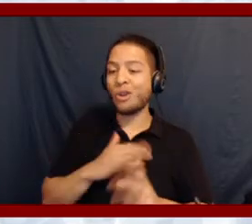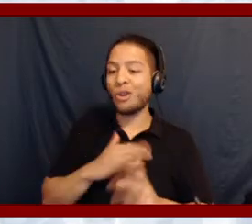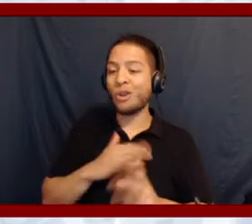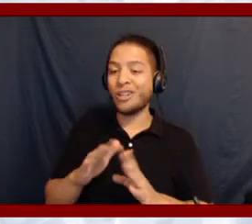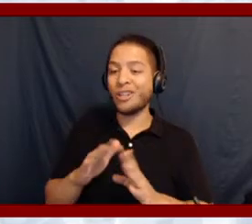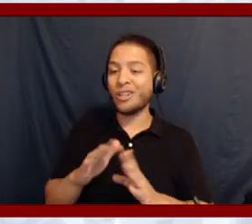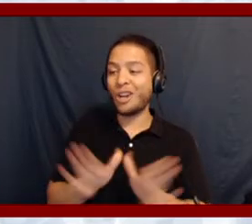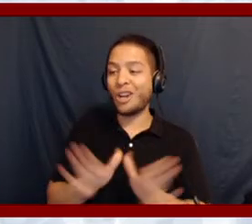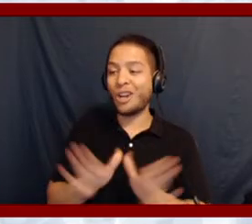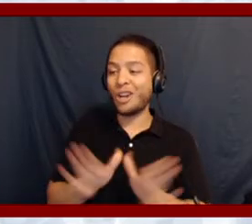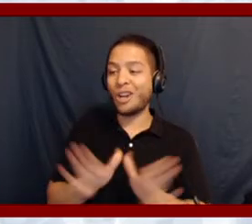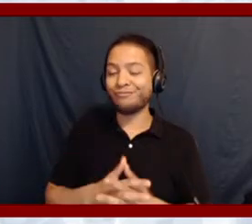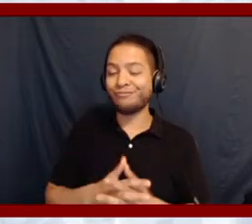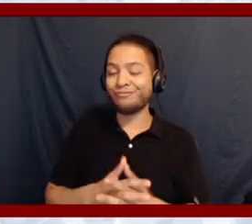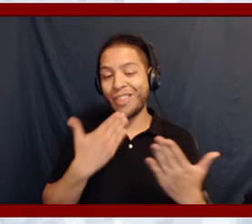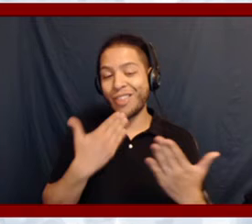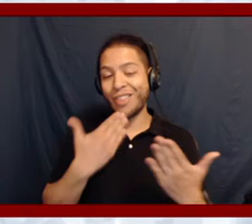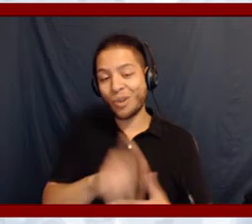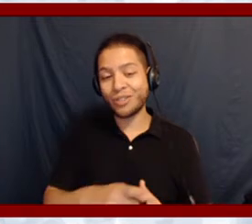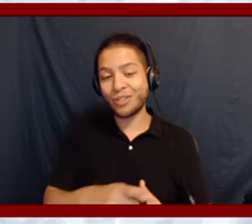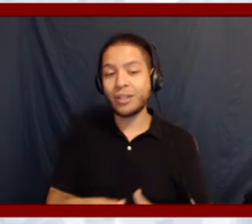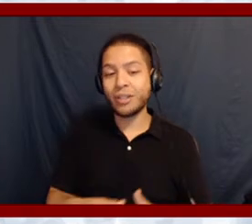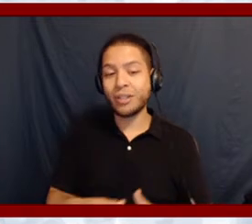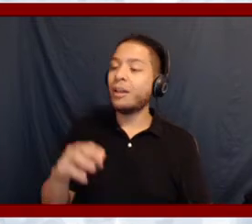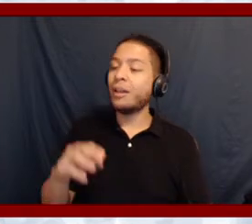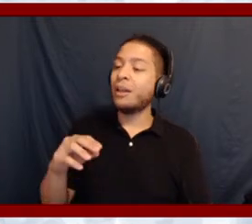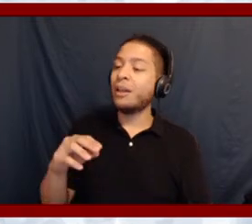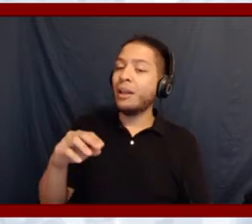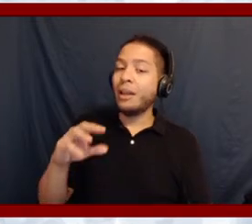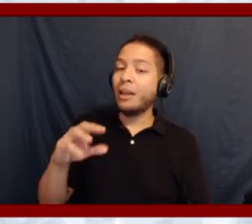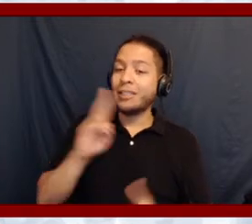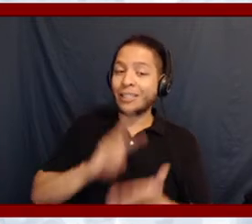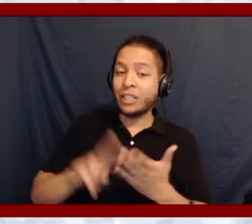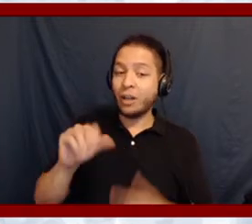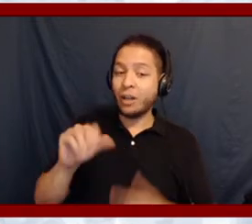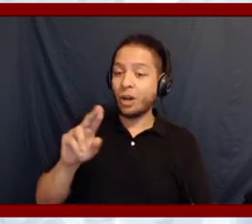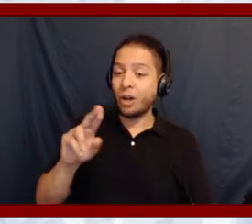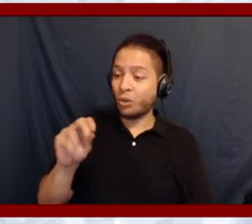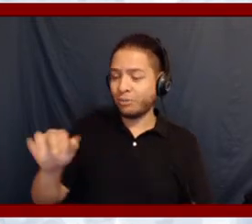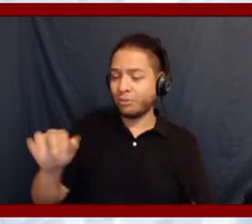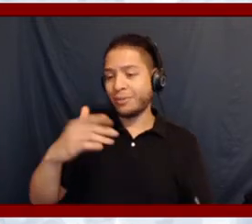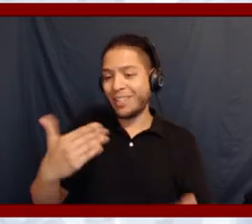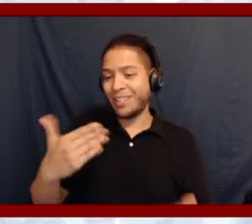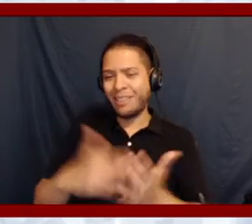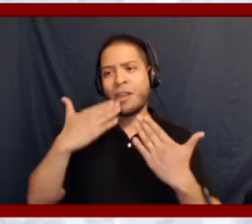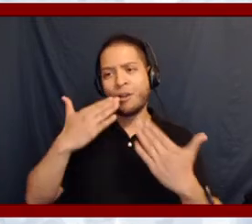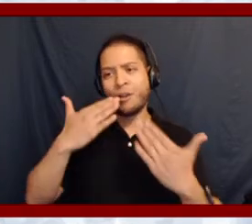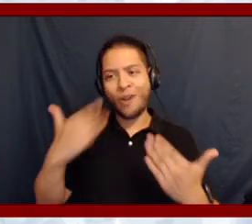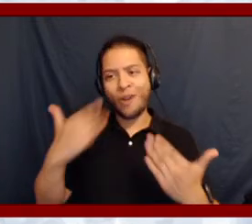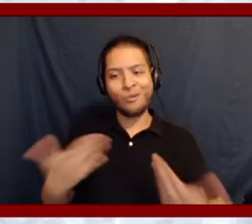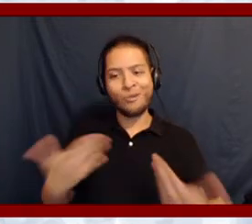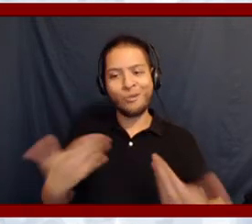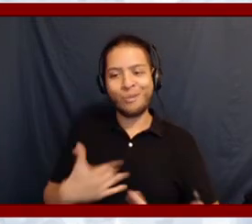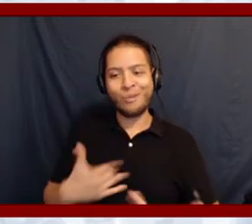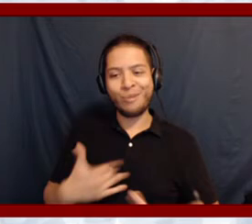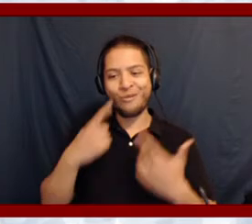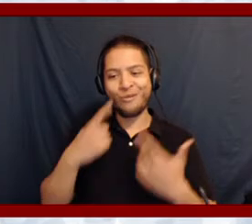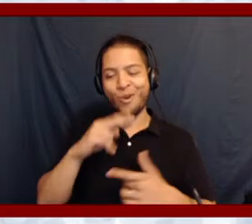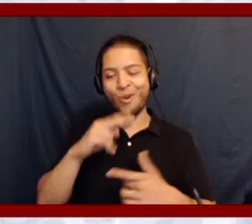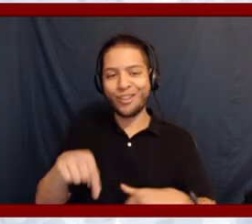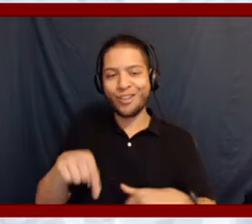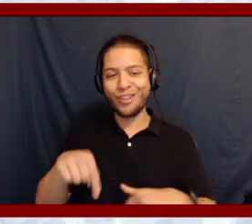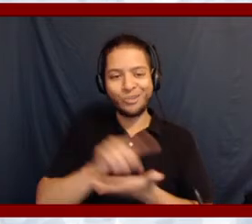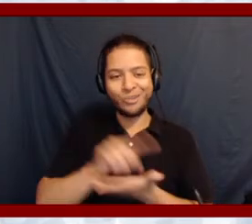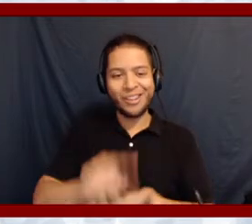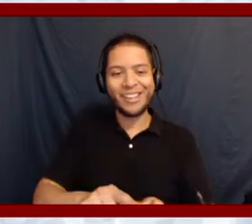And thank you. Again, thank you for having me here. I'm excited about HBCU Week. And what I will share is, I said it before, we have to be